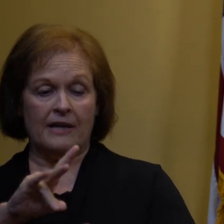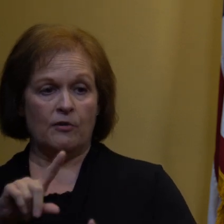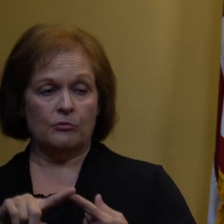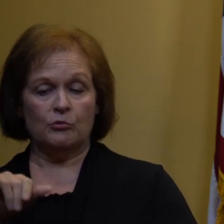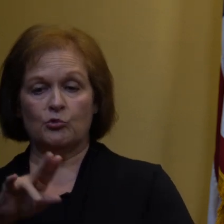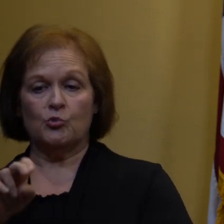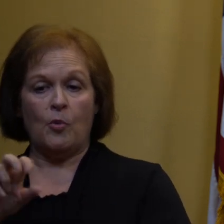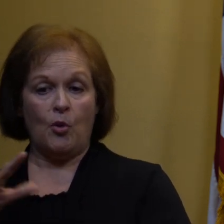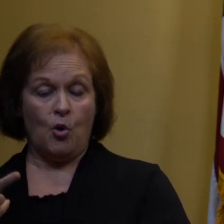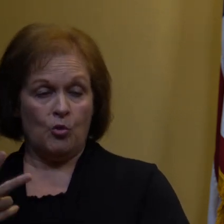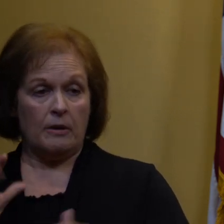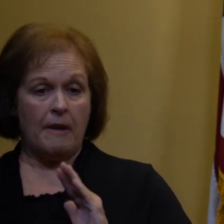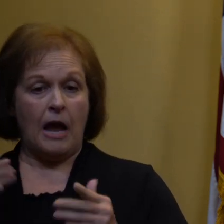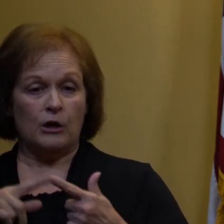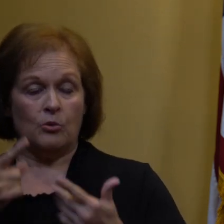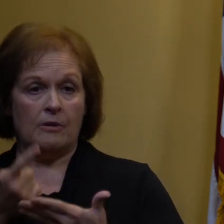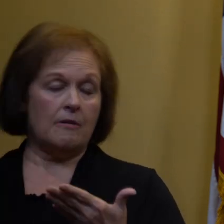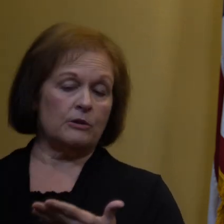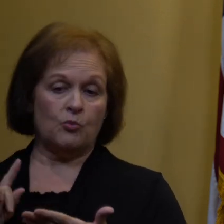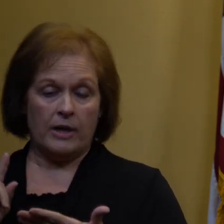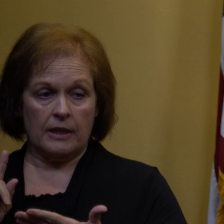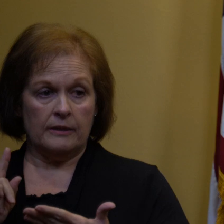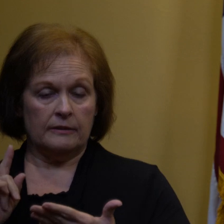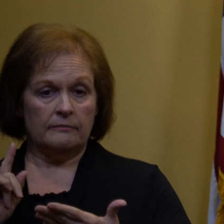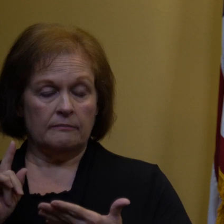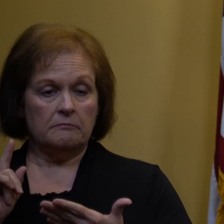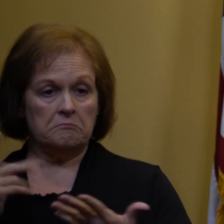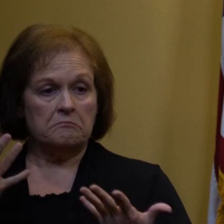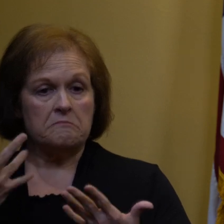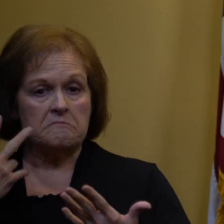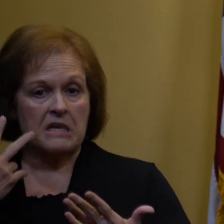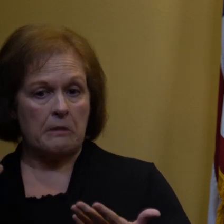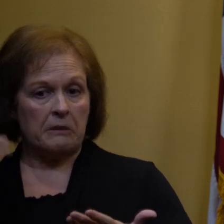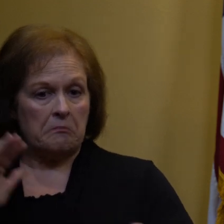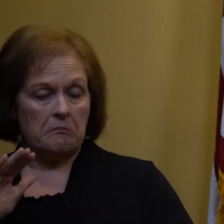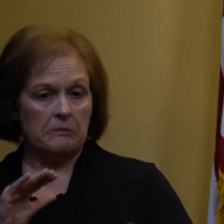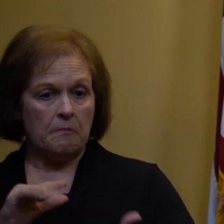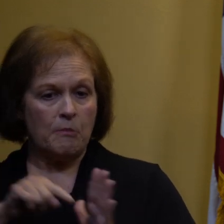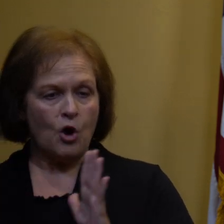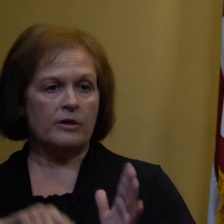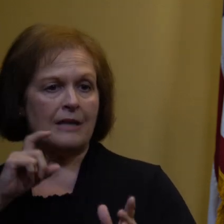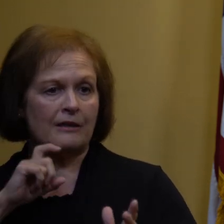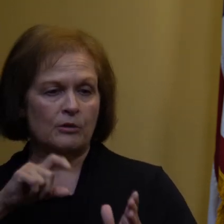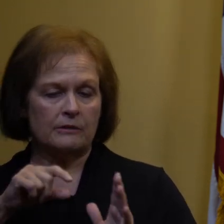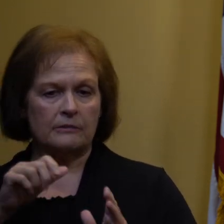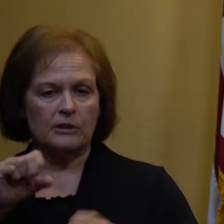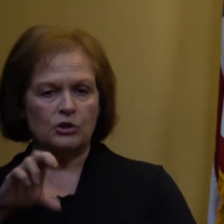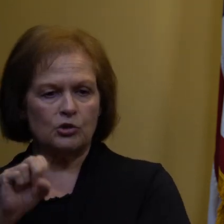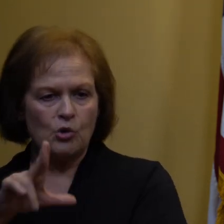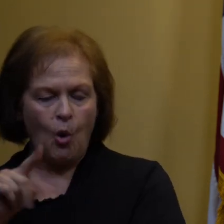June 3rd, compared to the week prior to. Again, just seeing fewer murders, sexual assaults, armed robberies,